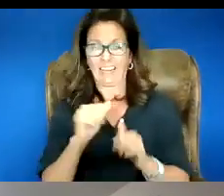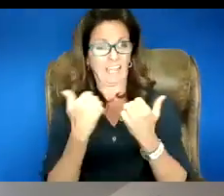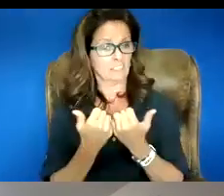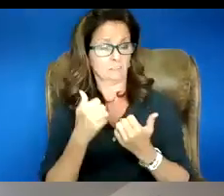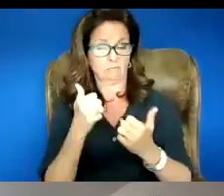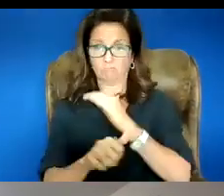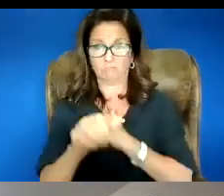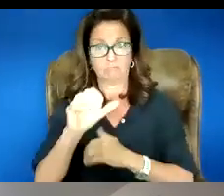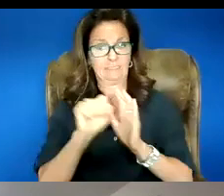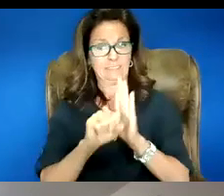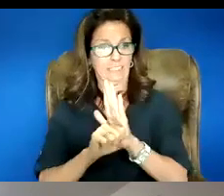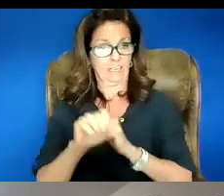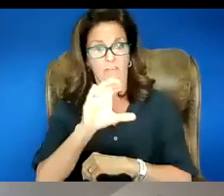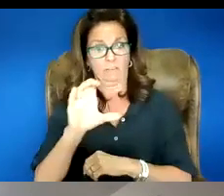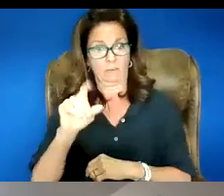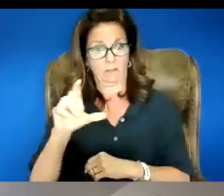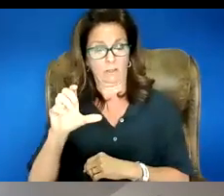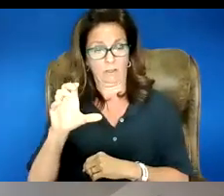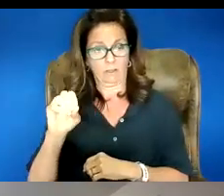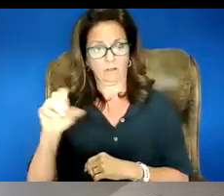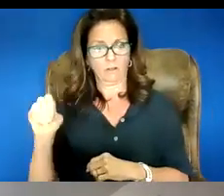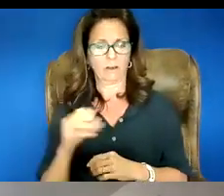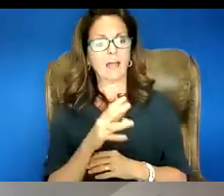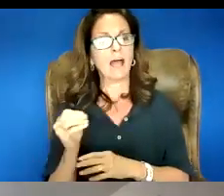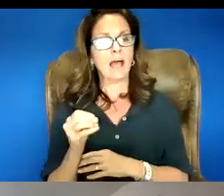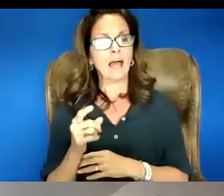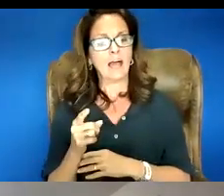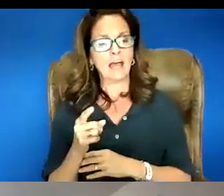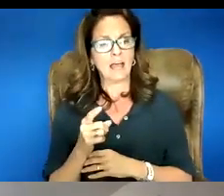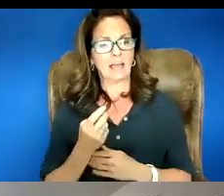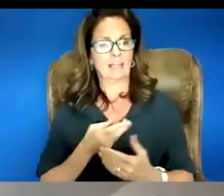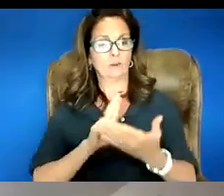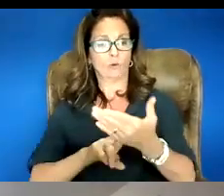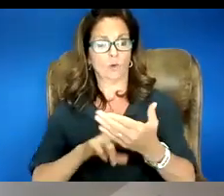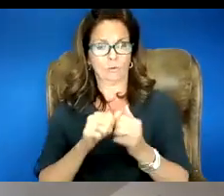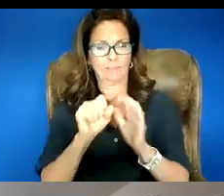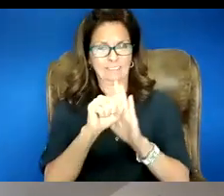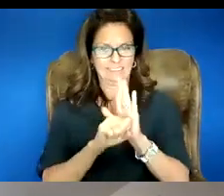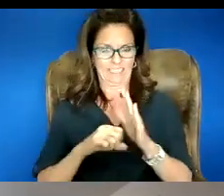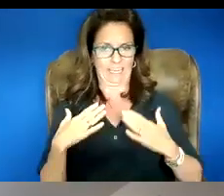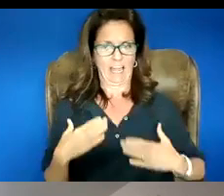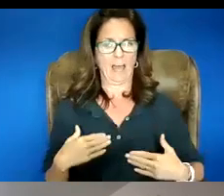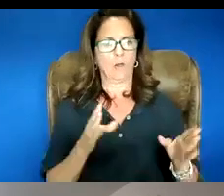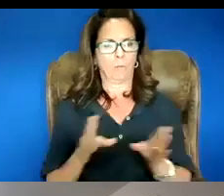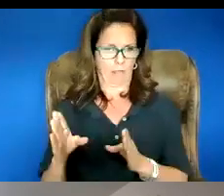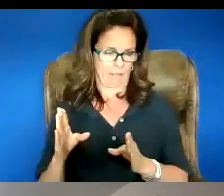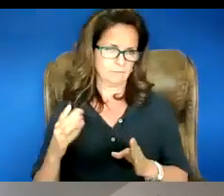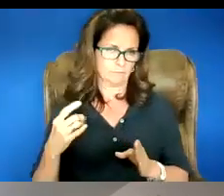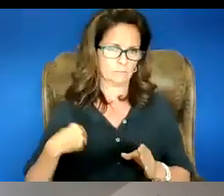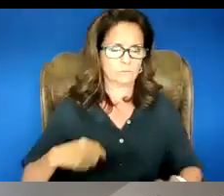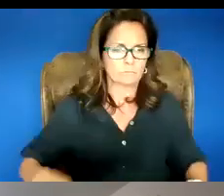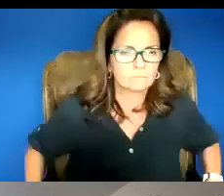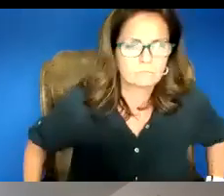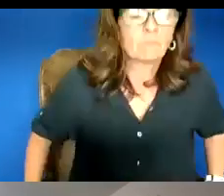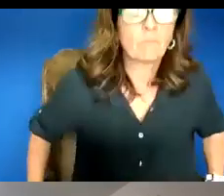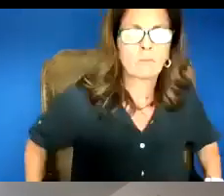of Colorado and you're enrolled in the state's health plan. And we have two different partners for